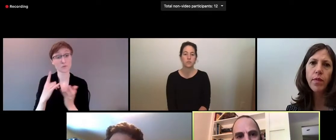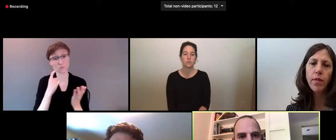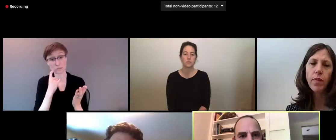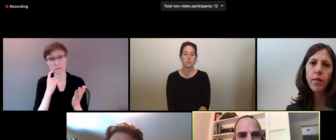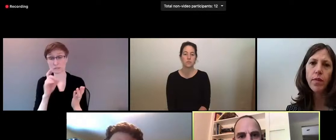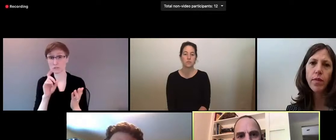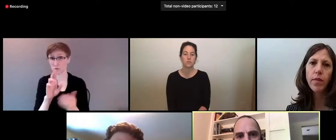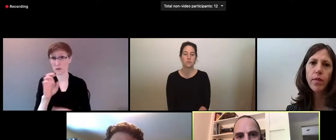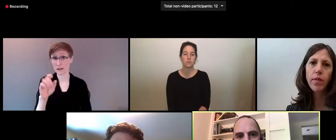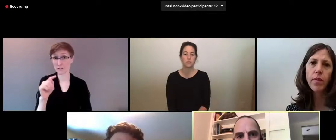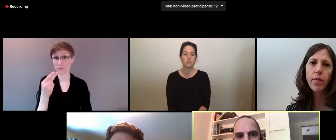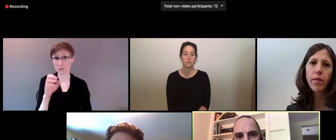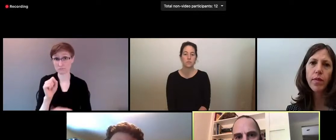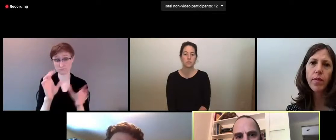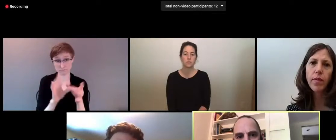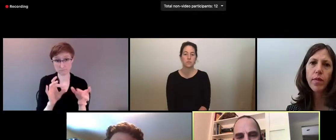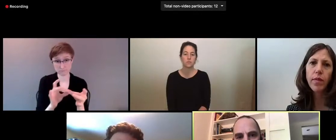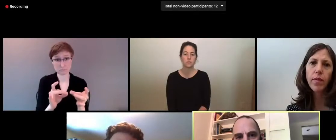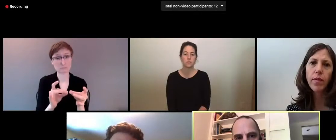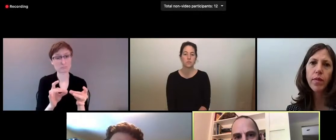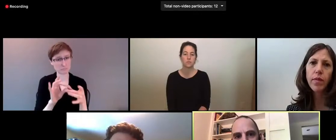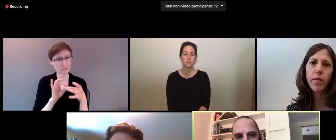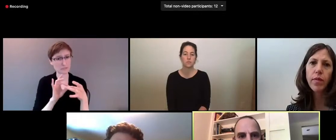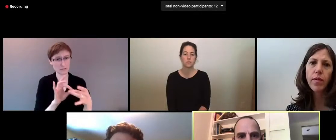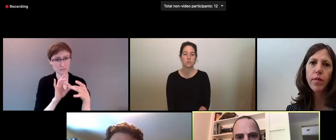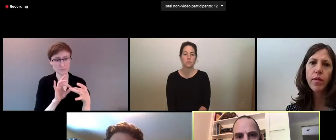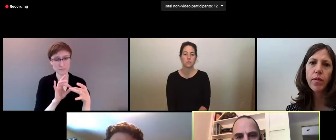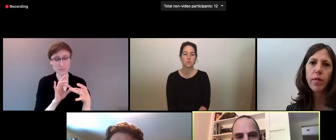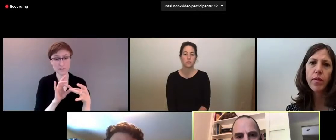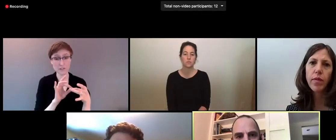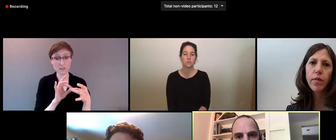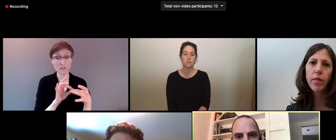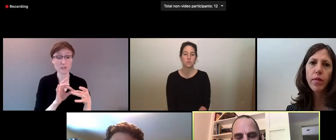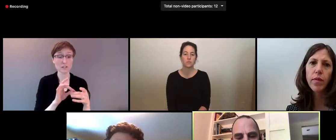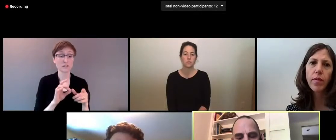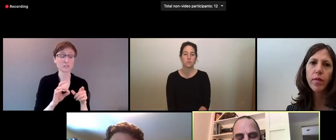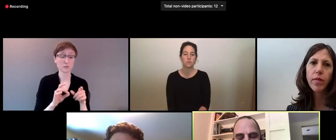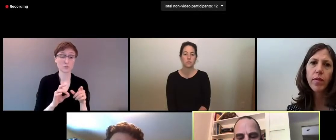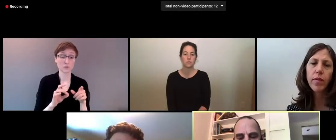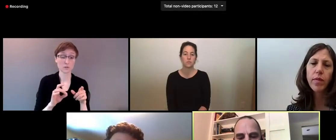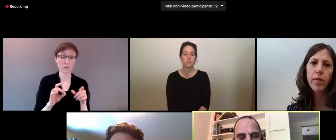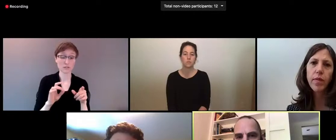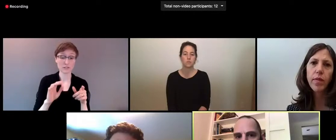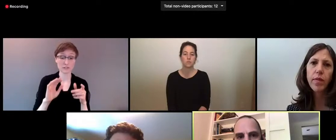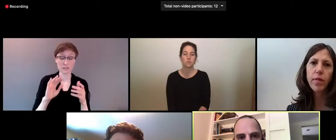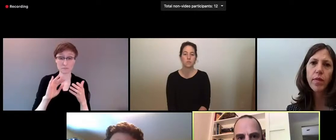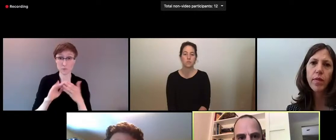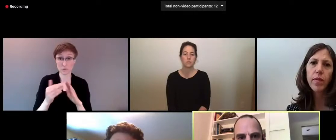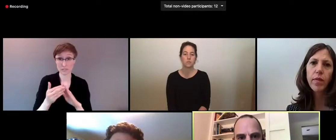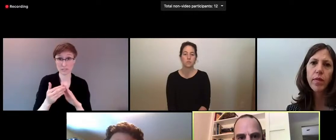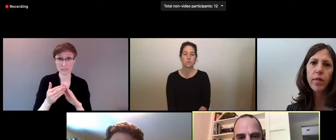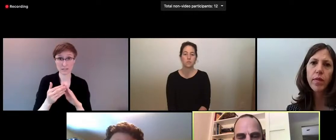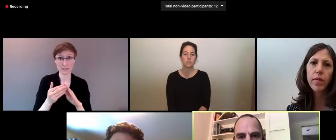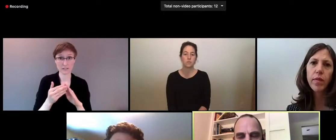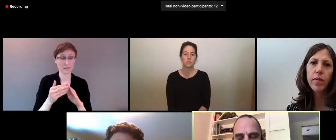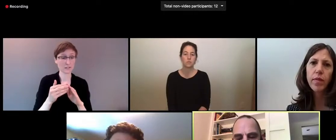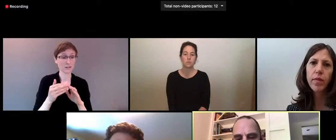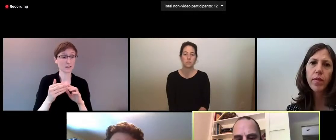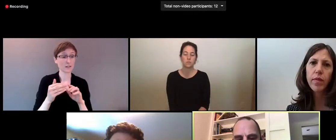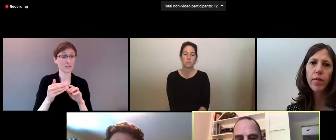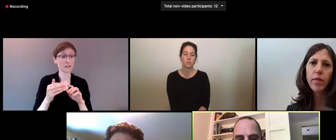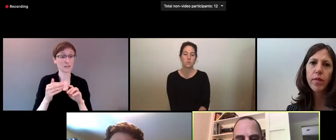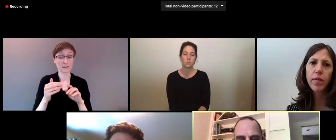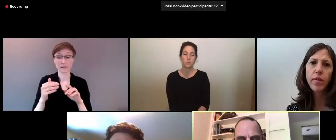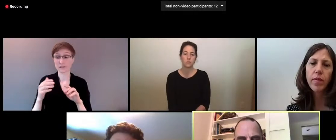the infections began in long-term care facilities because of spread from the community to long-term care facilities. That's the only way they can get in. It doesn't